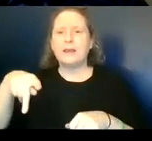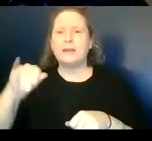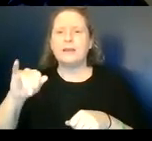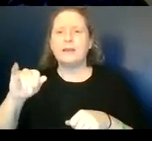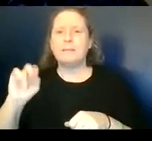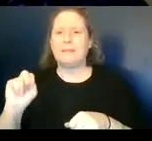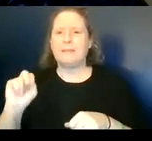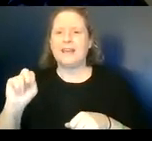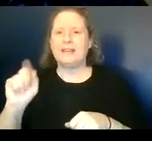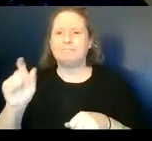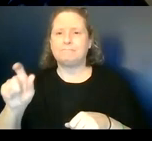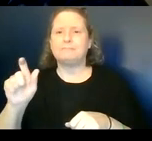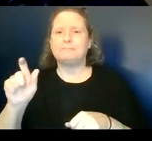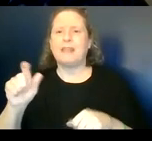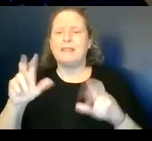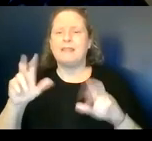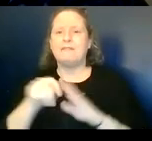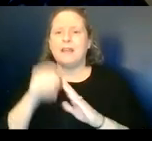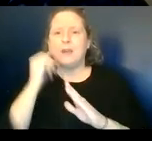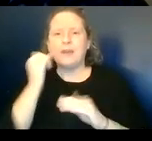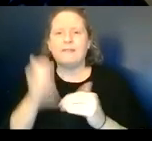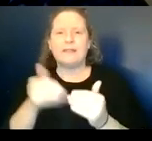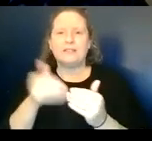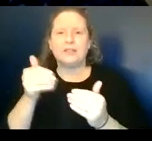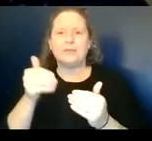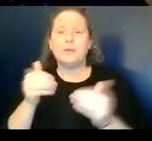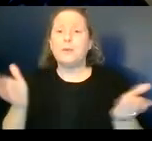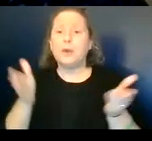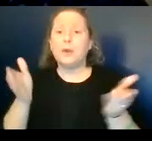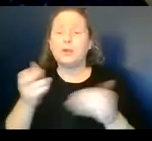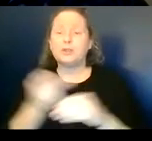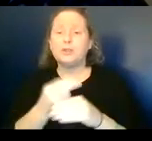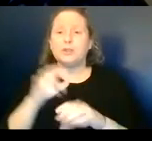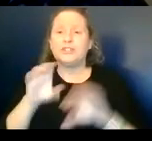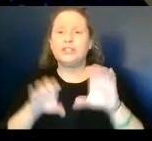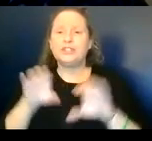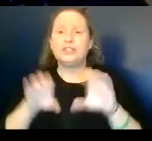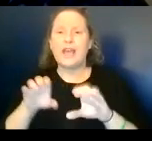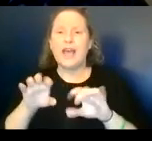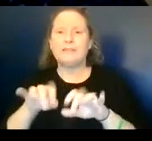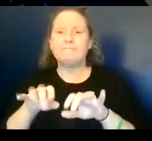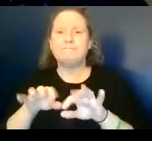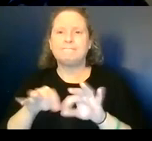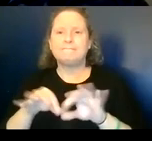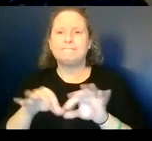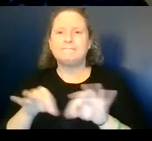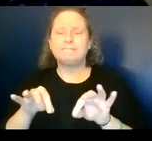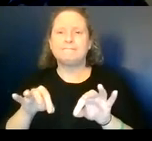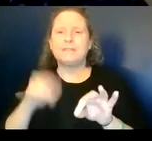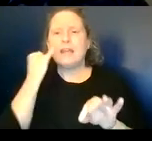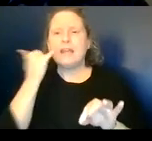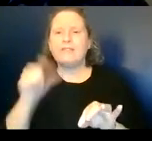We do encourage you to use the chat function to ask us any questions throughout the presentation. We will be fielding those